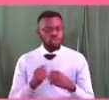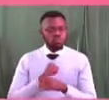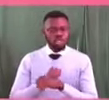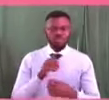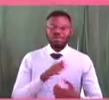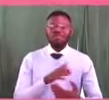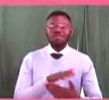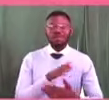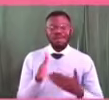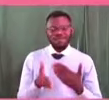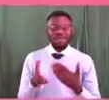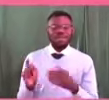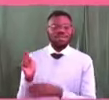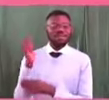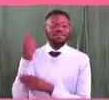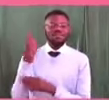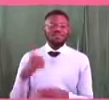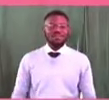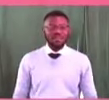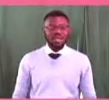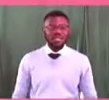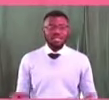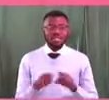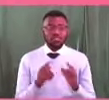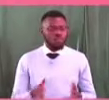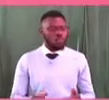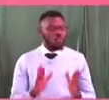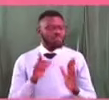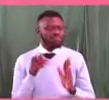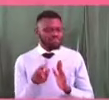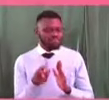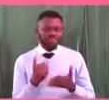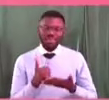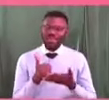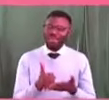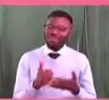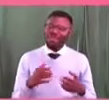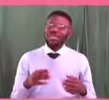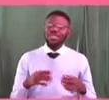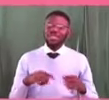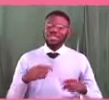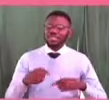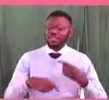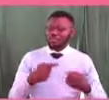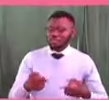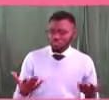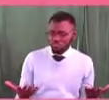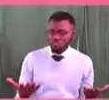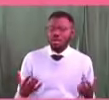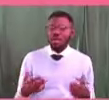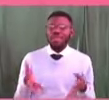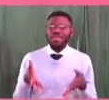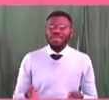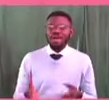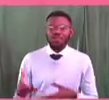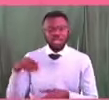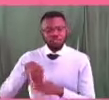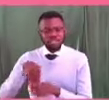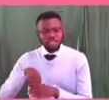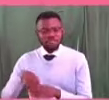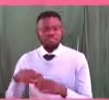Kenya as a means and an end of sustainable development. We are investing in the